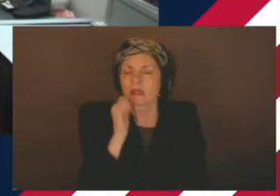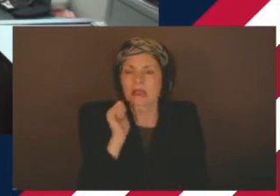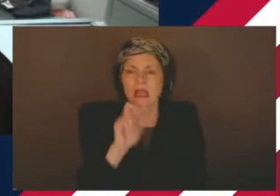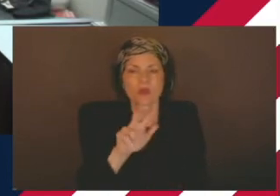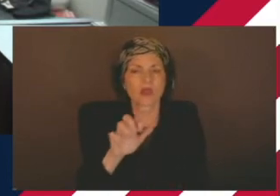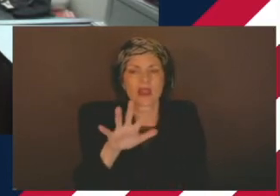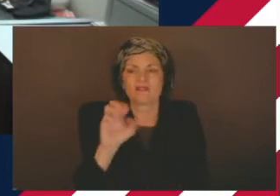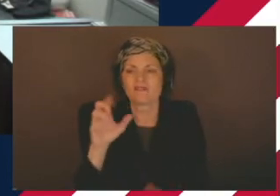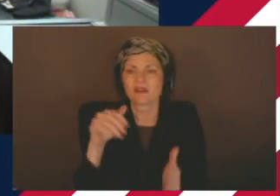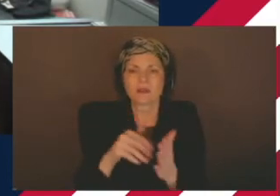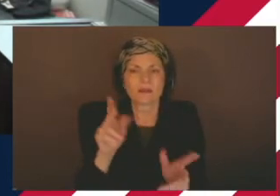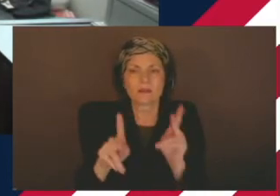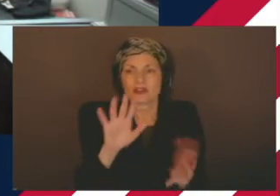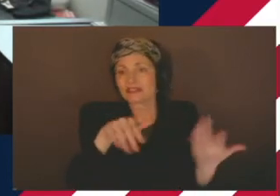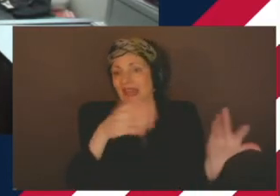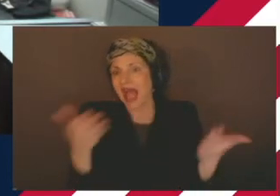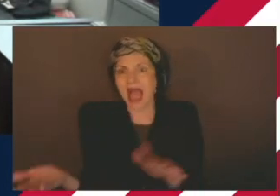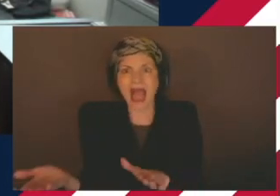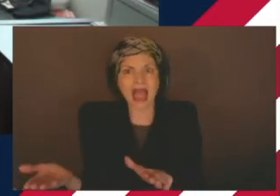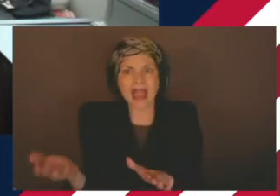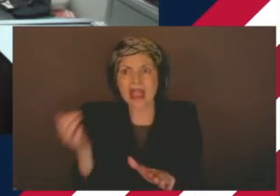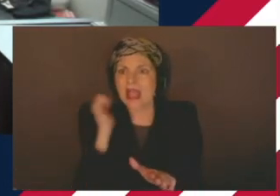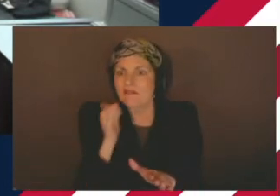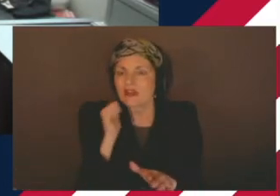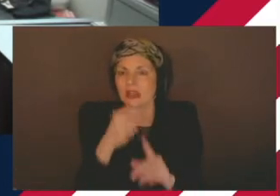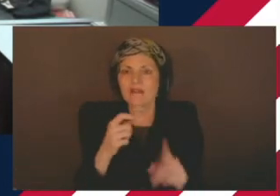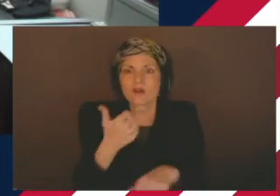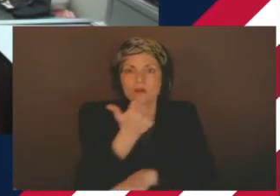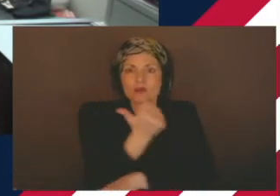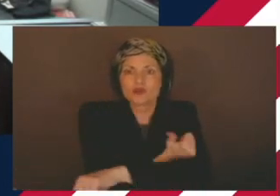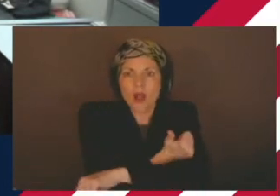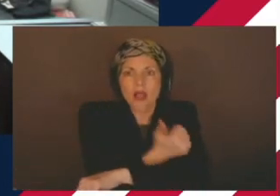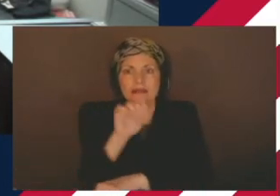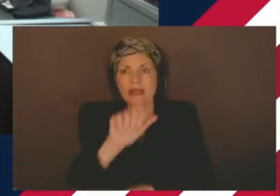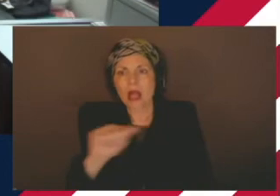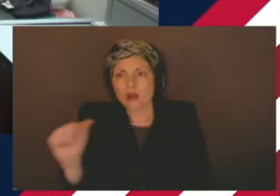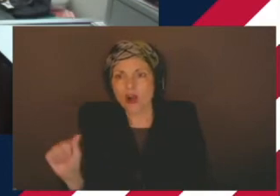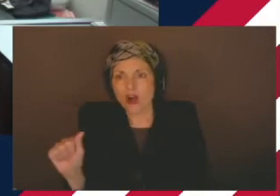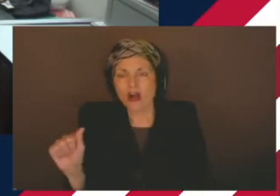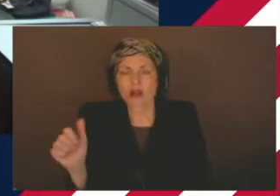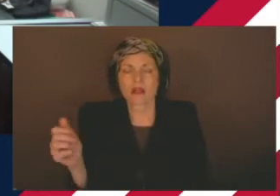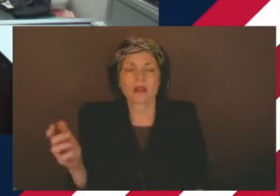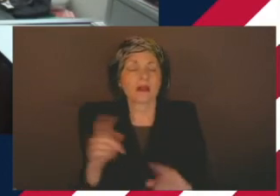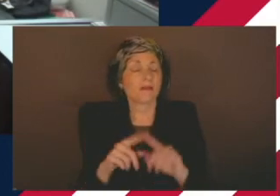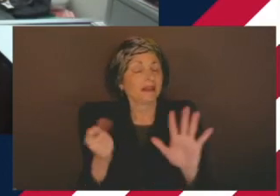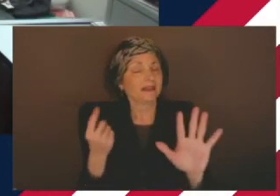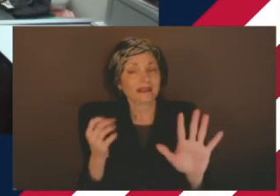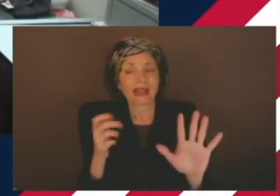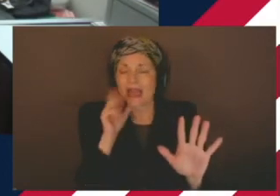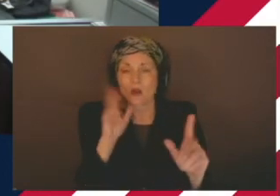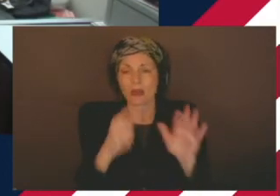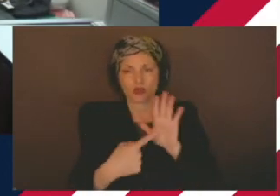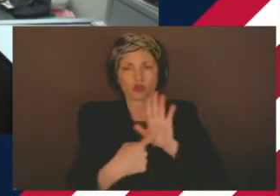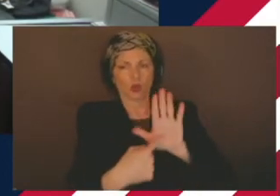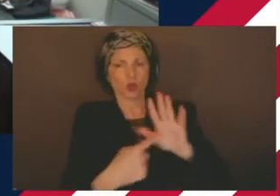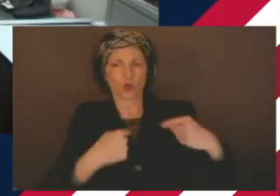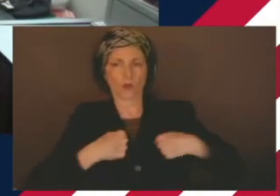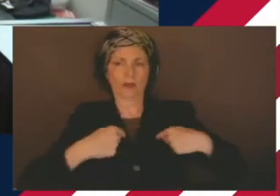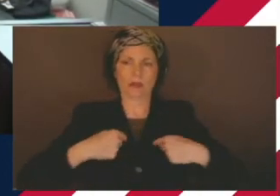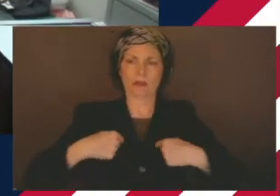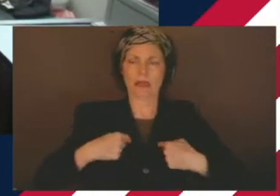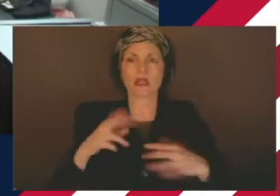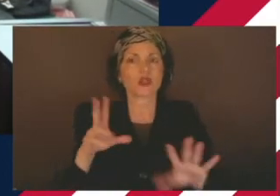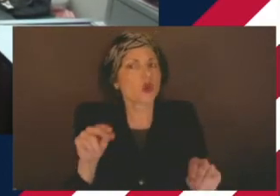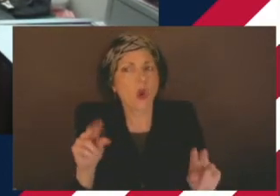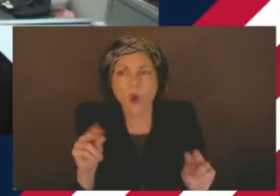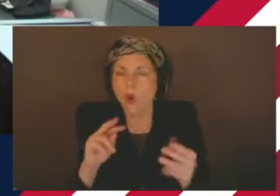drugs and alcohol. Now, I'm not here to put myself forward, but to call your attention to the crisis that was already claiming